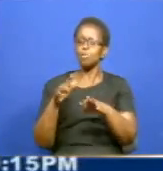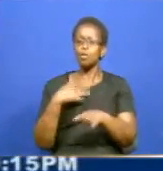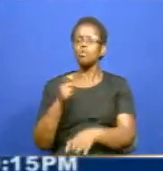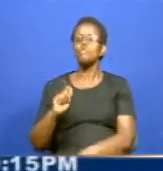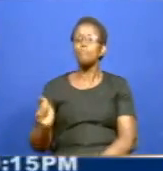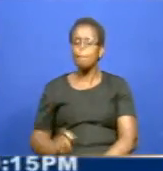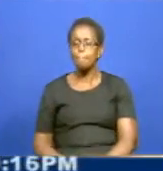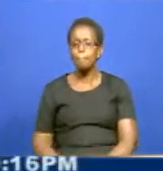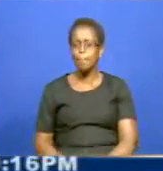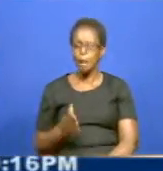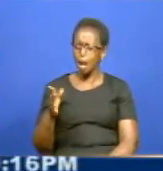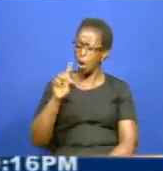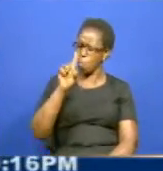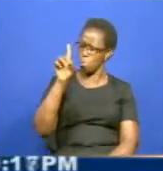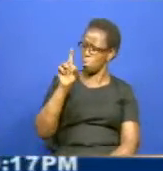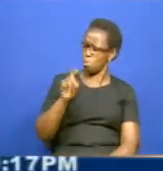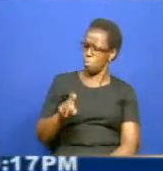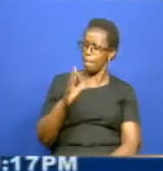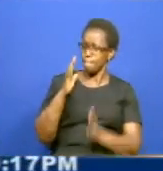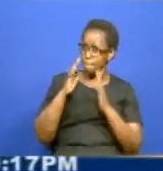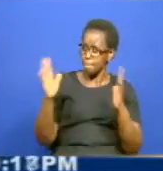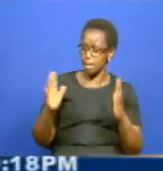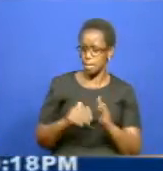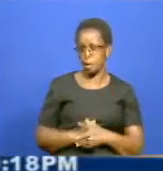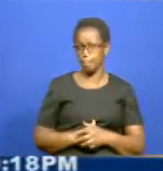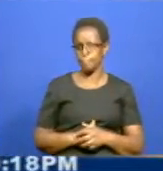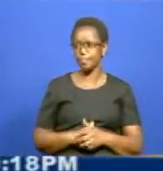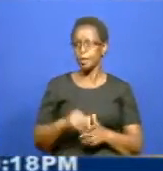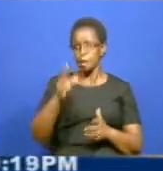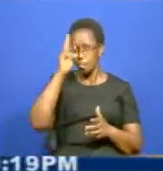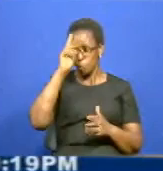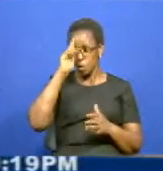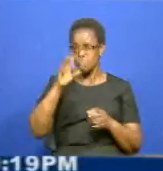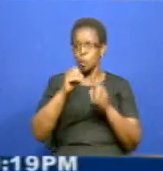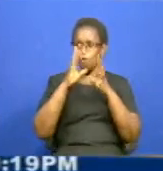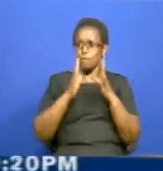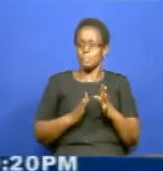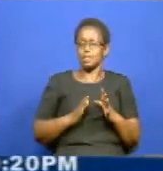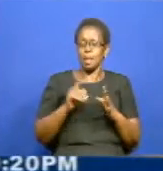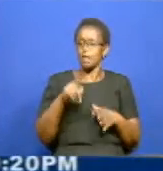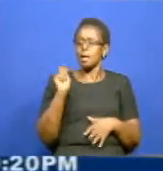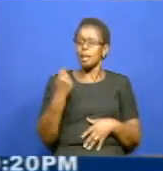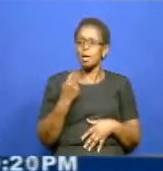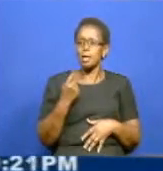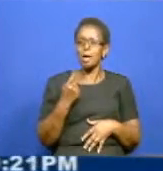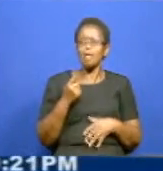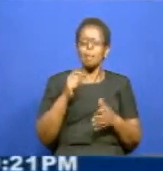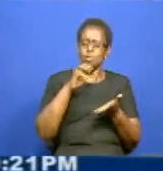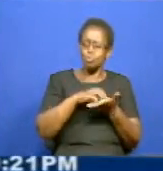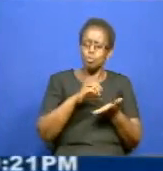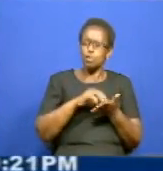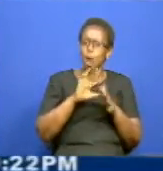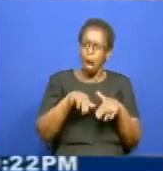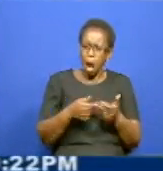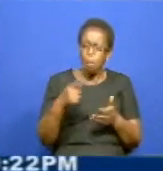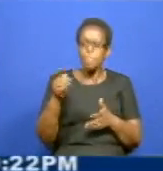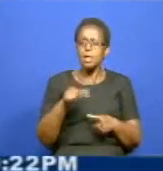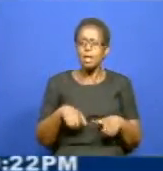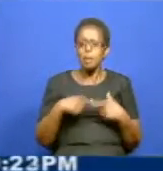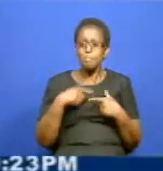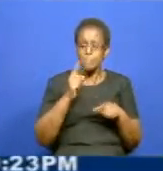question. The police officers in this country, the condition that they live in, if you go into their